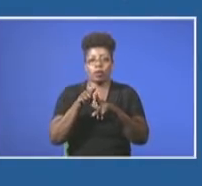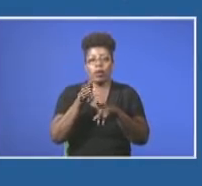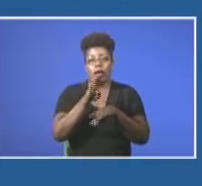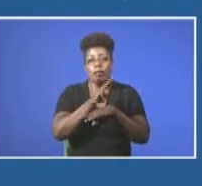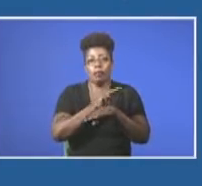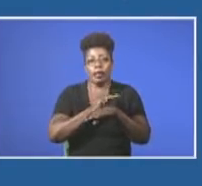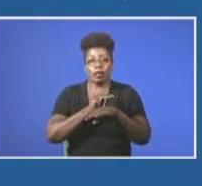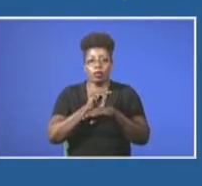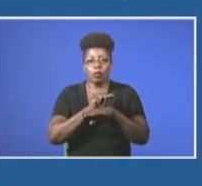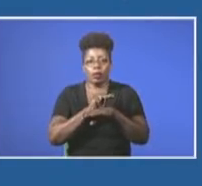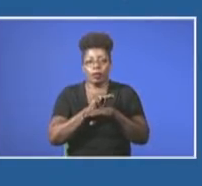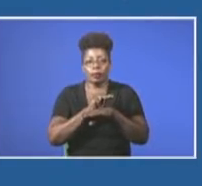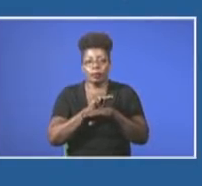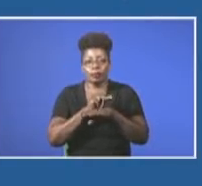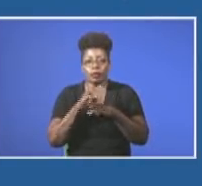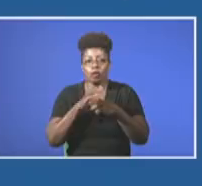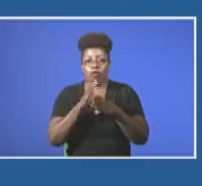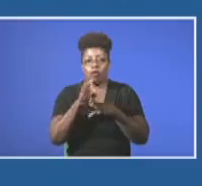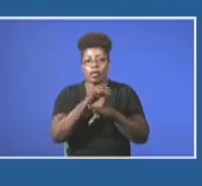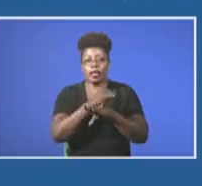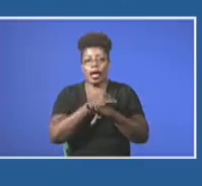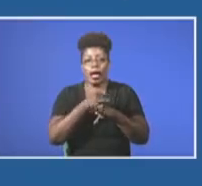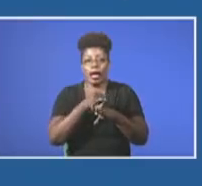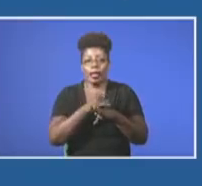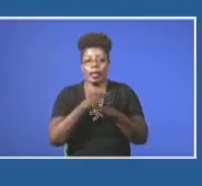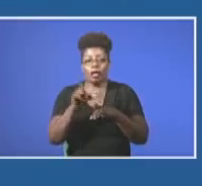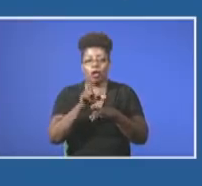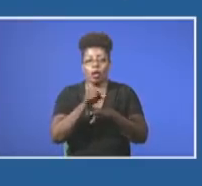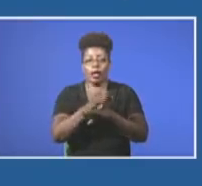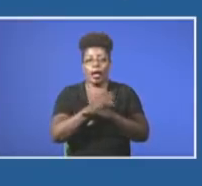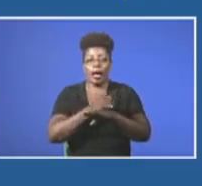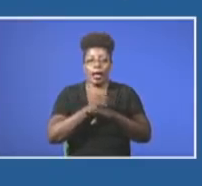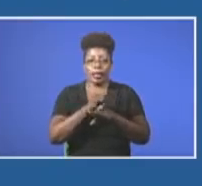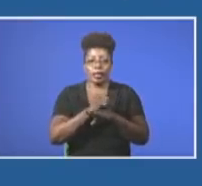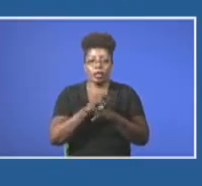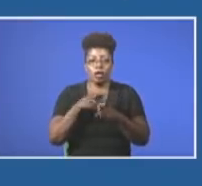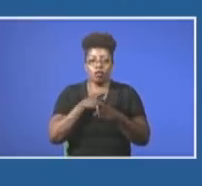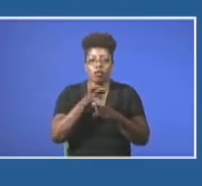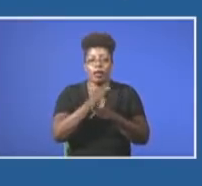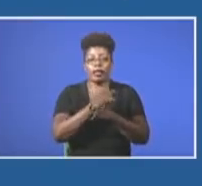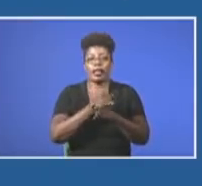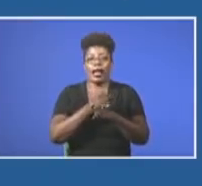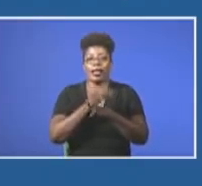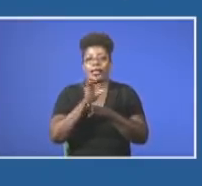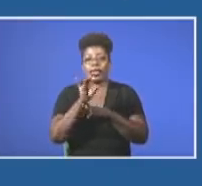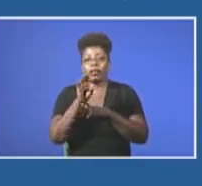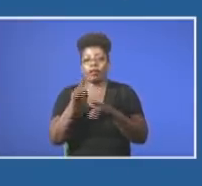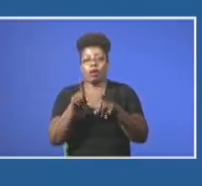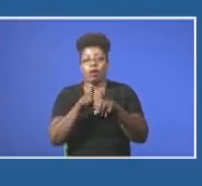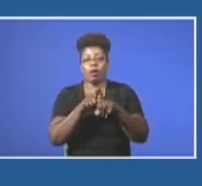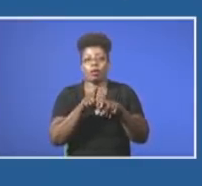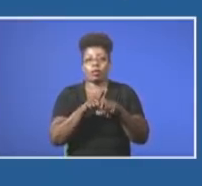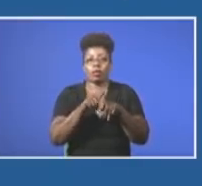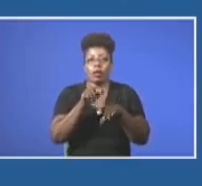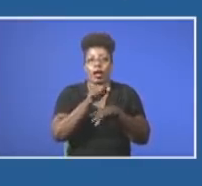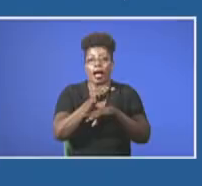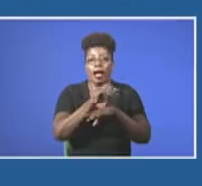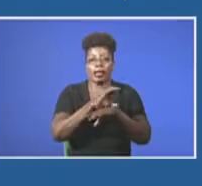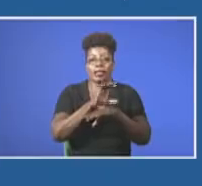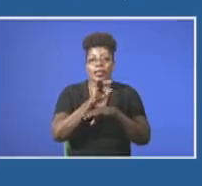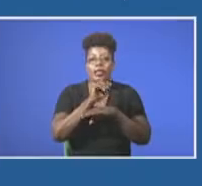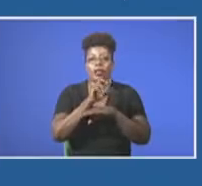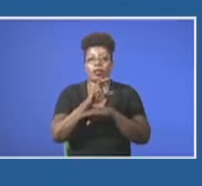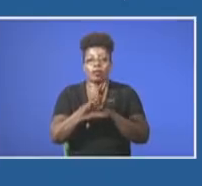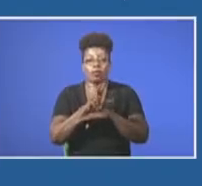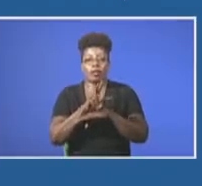Bay, Maguana. Crooked Island, 84, Clarence Town, Long Island, 84, Ragged Island, another 84, Ackland's 83 degrees. The warm